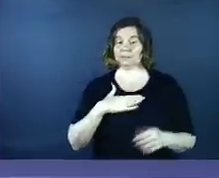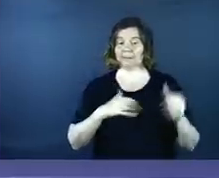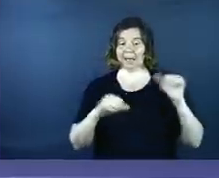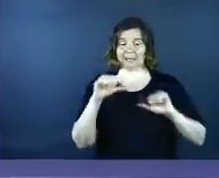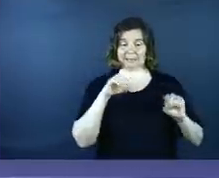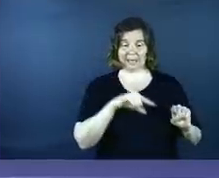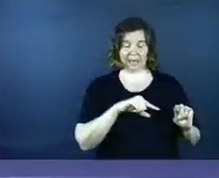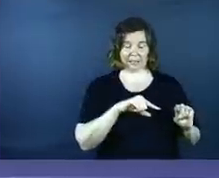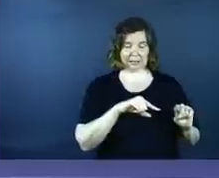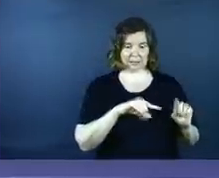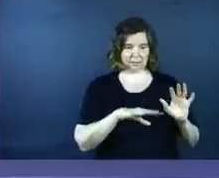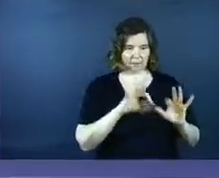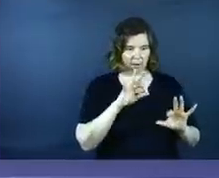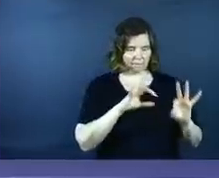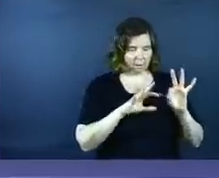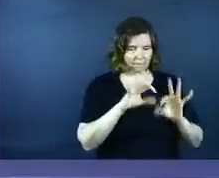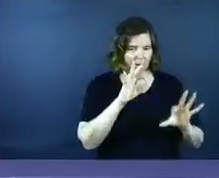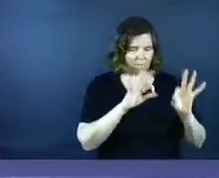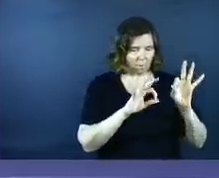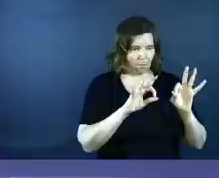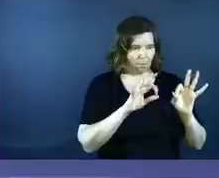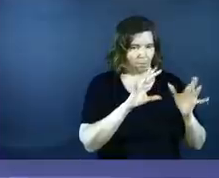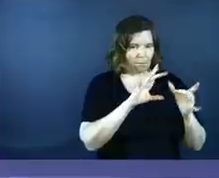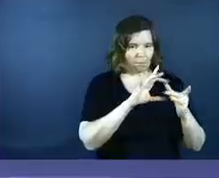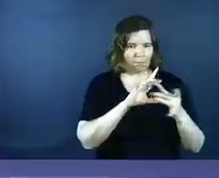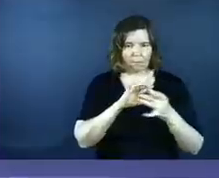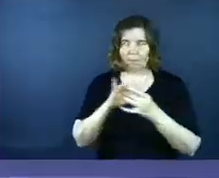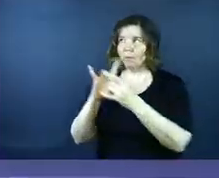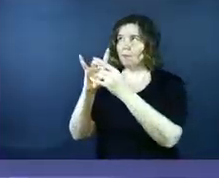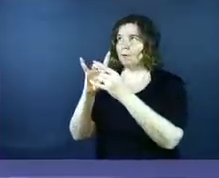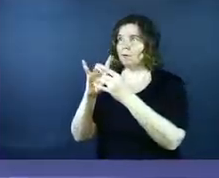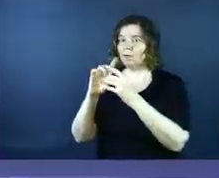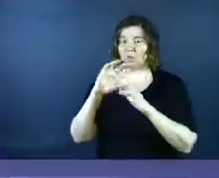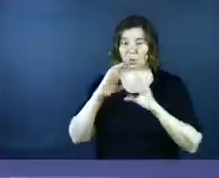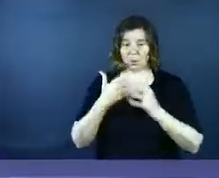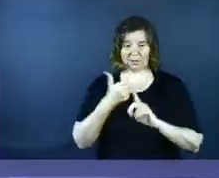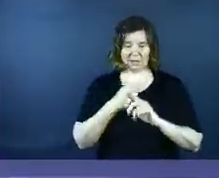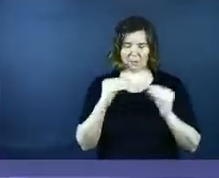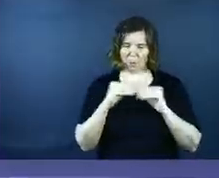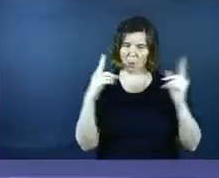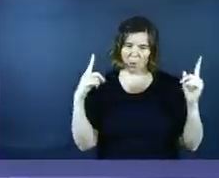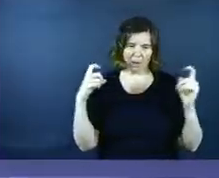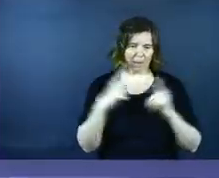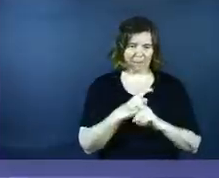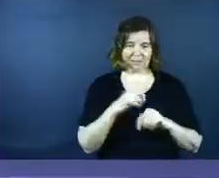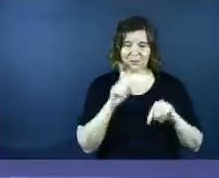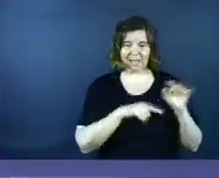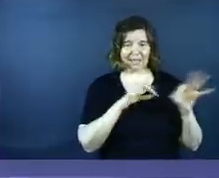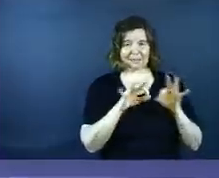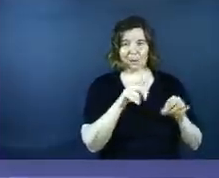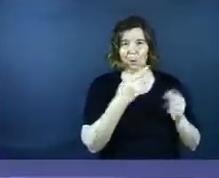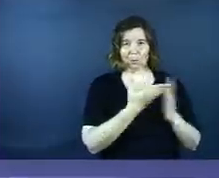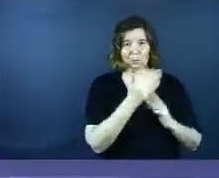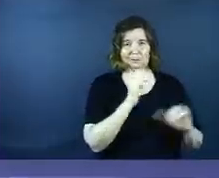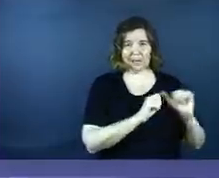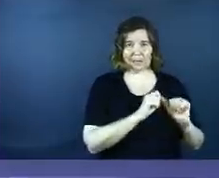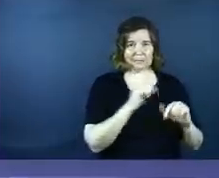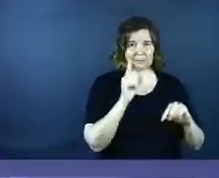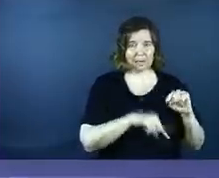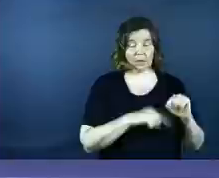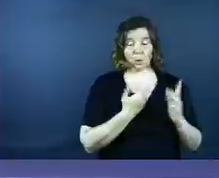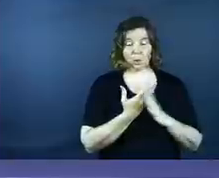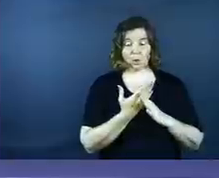science that drove me to the conclusion that the world is much more complicated than can be explained by science. It is only through